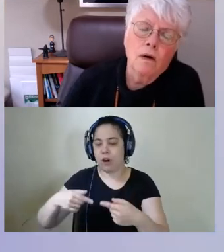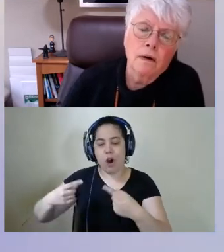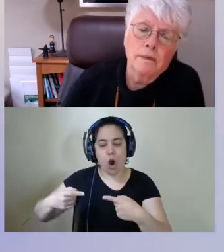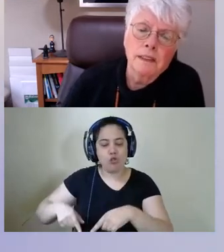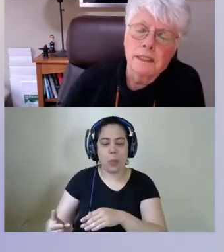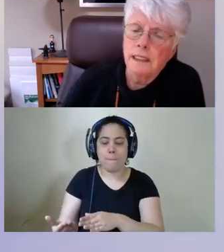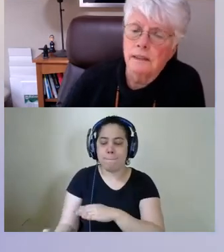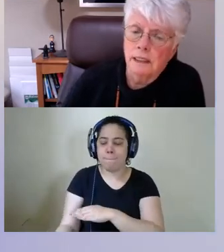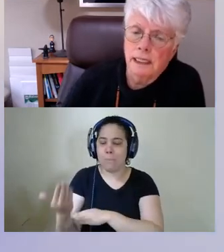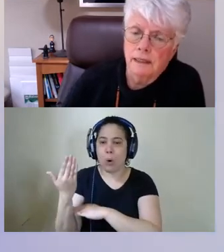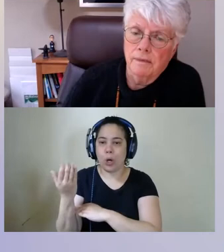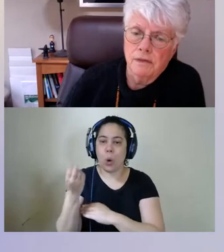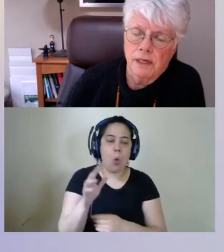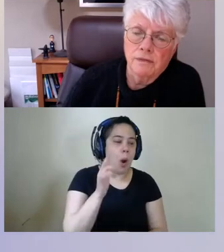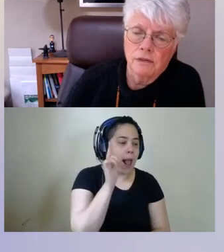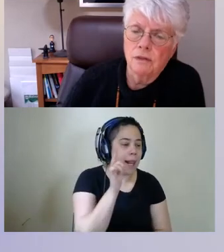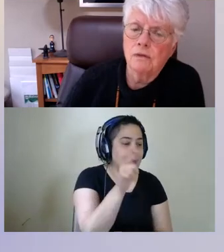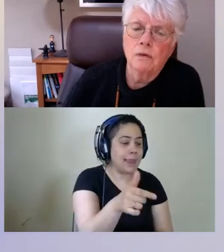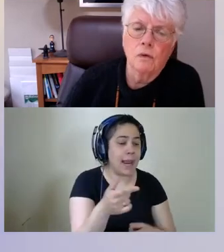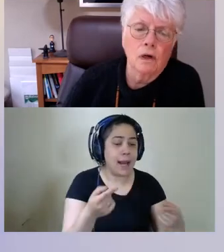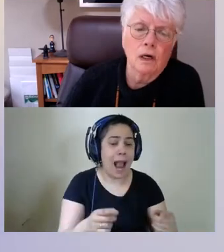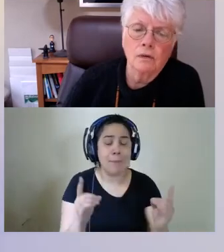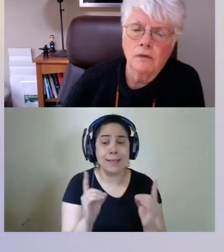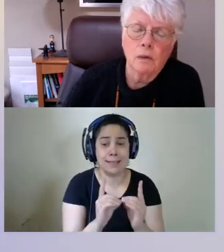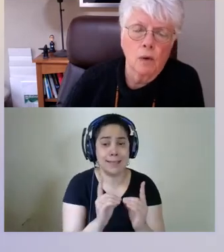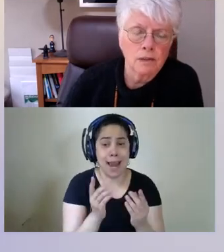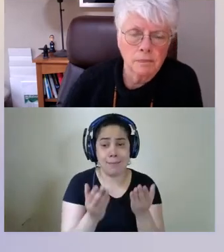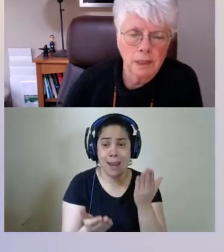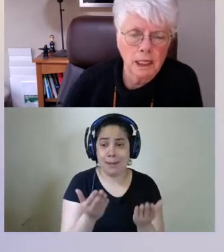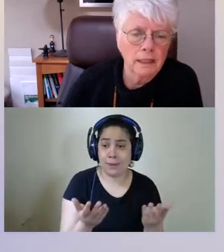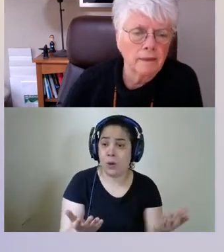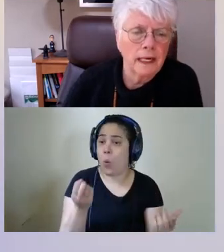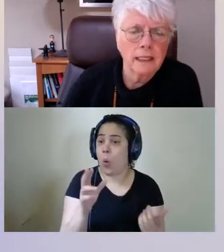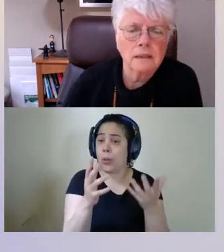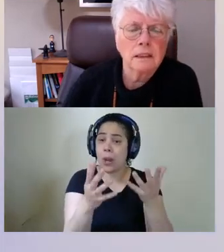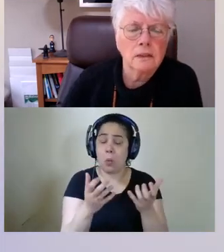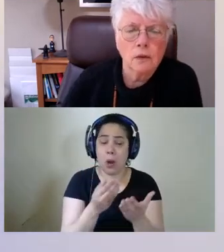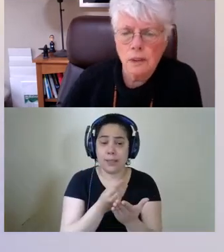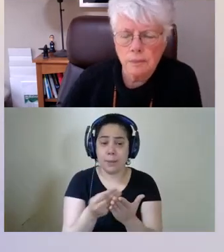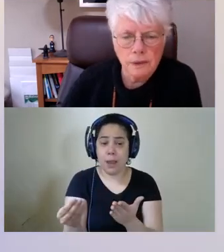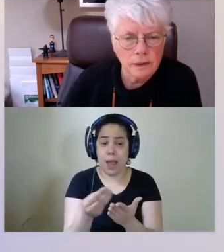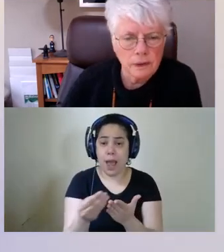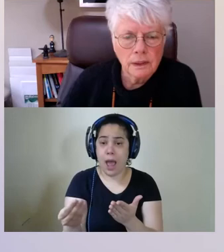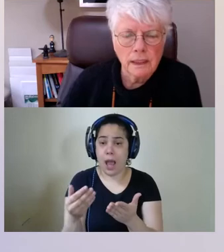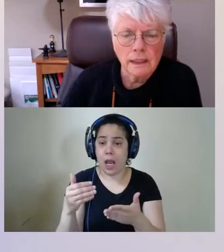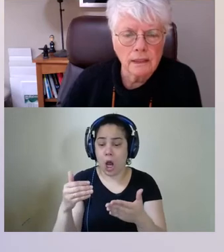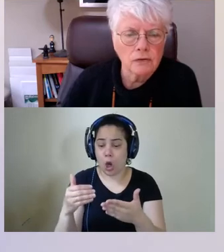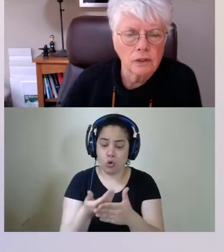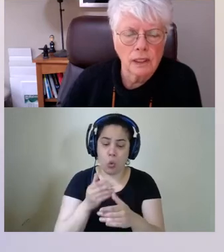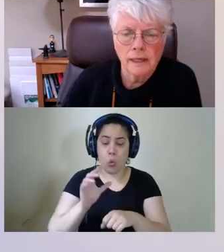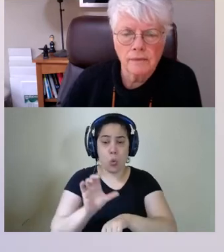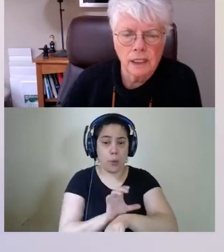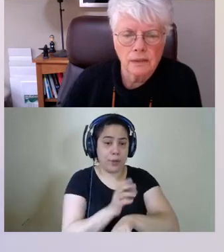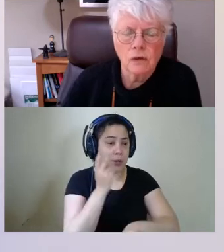or the date they're going to have this afternoon, or do they want to buy that new computer that they